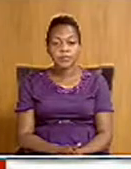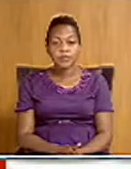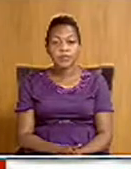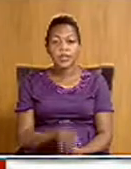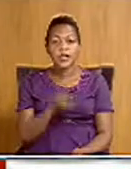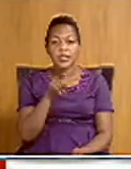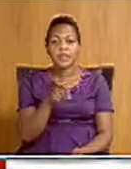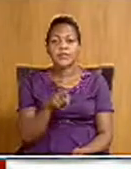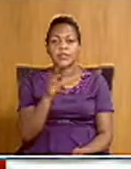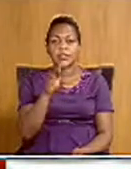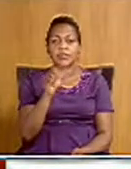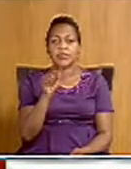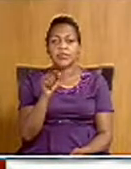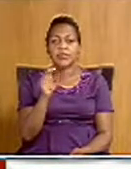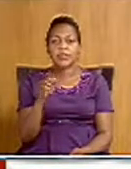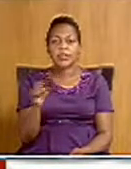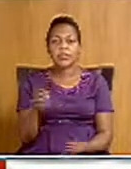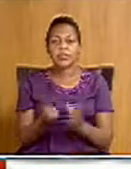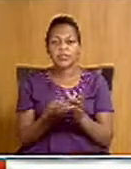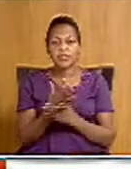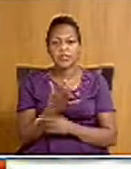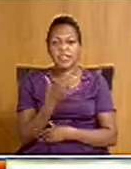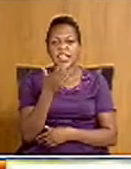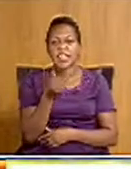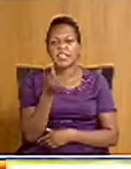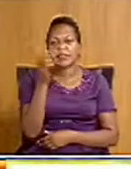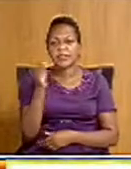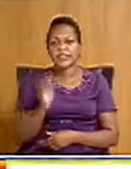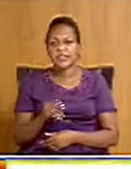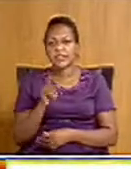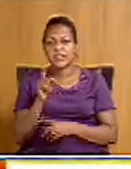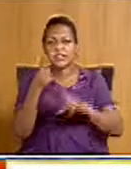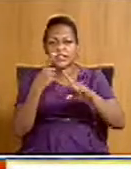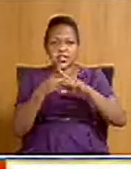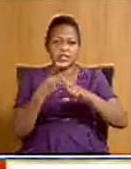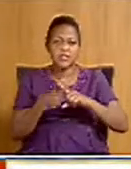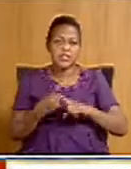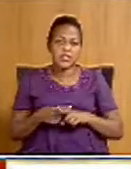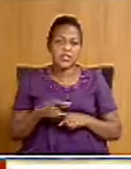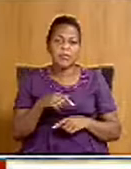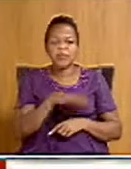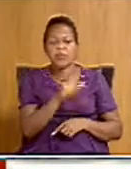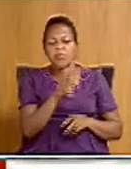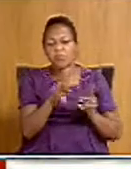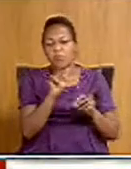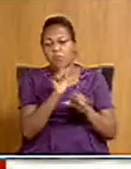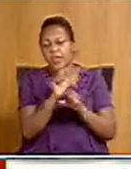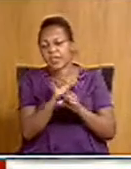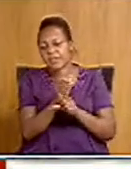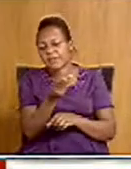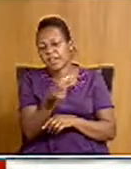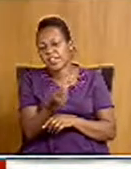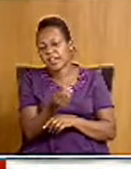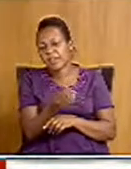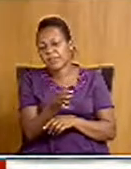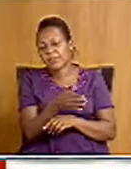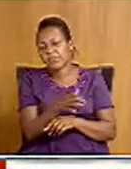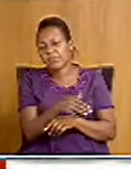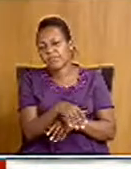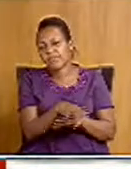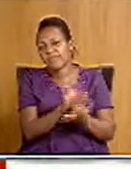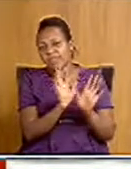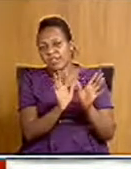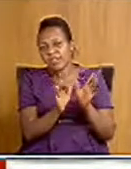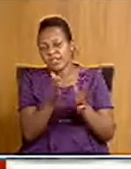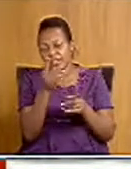These rates of growth, 6%, all that is calculated by abantu ba maba finance abo